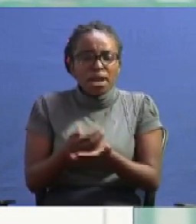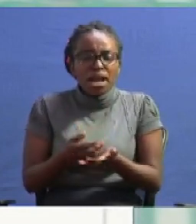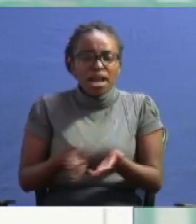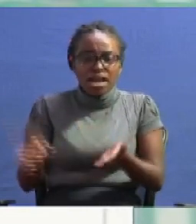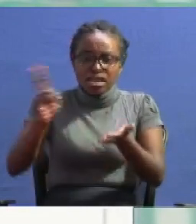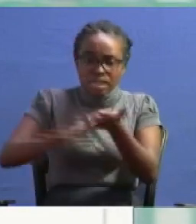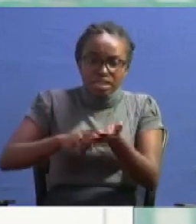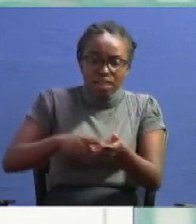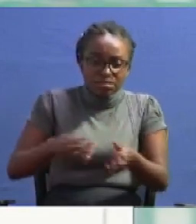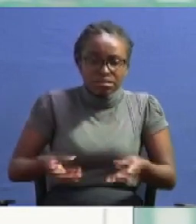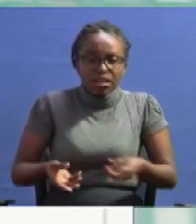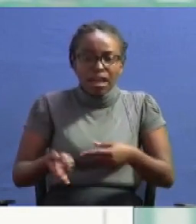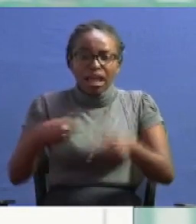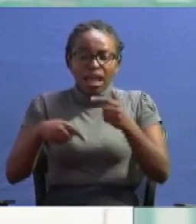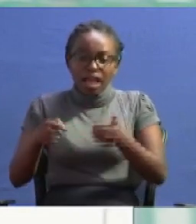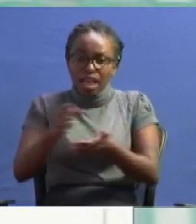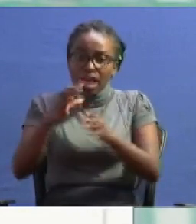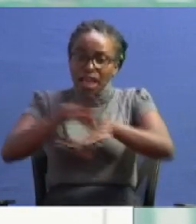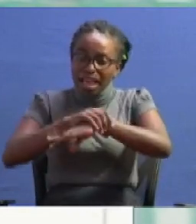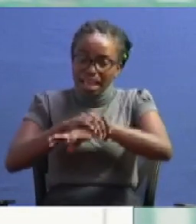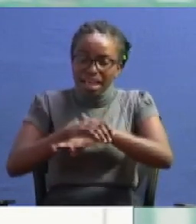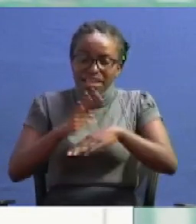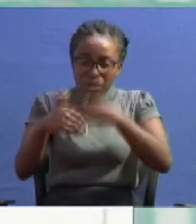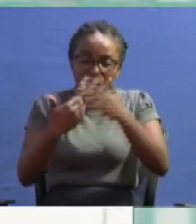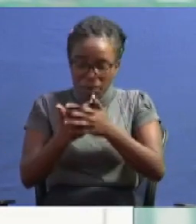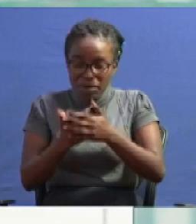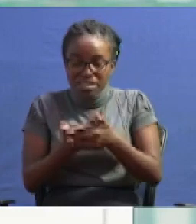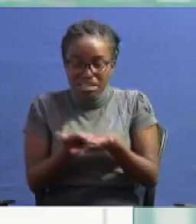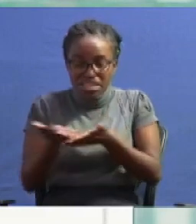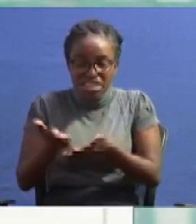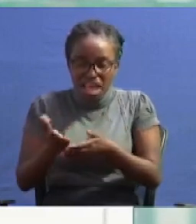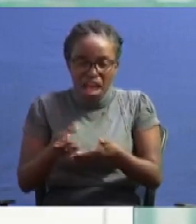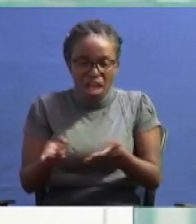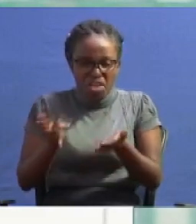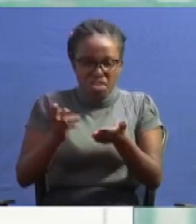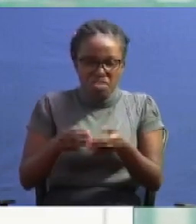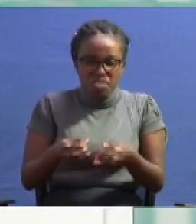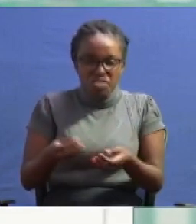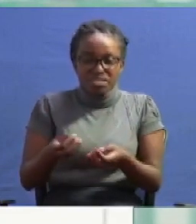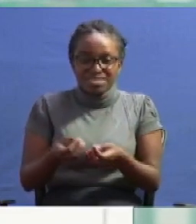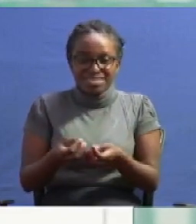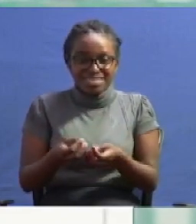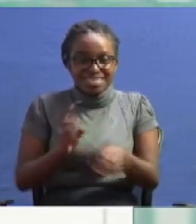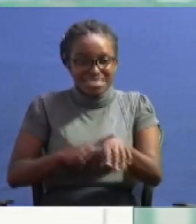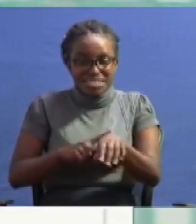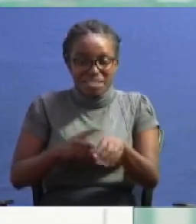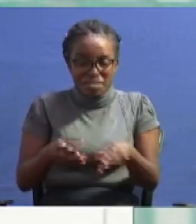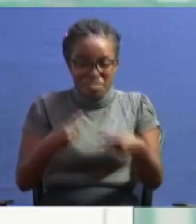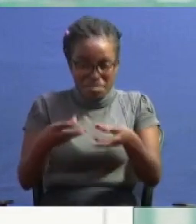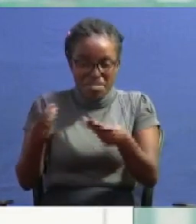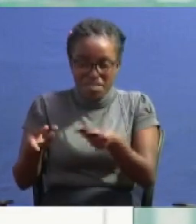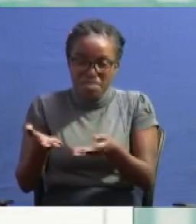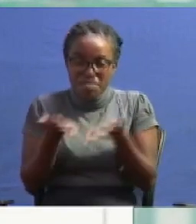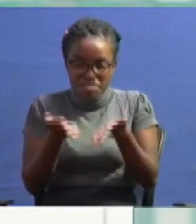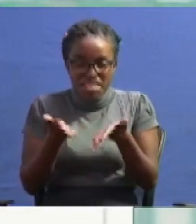loyalty. Now we have politicians like Raila Odinga. They don't offer tokens. What do they offer in the place of